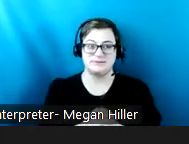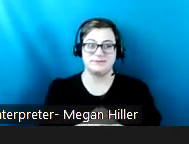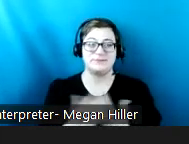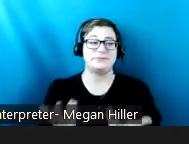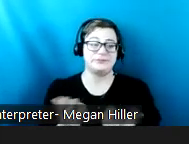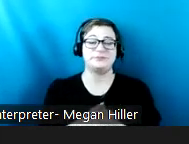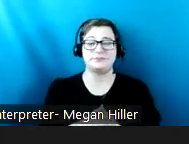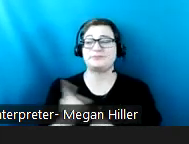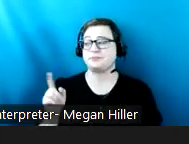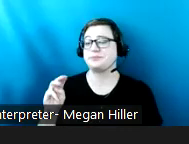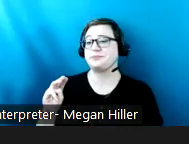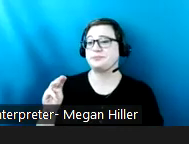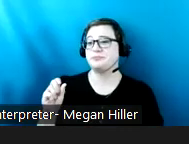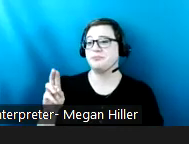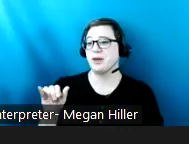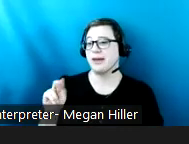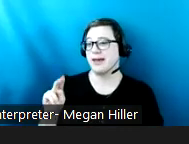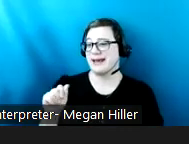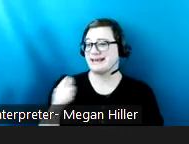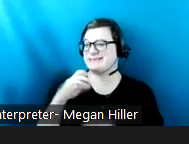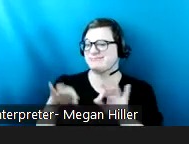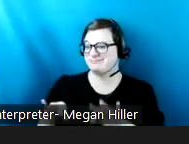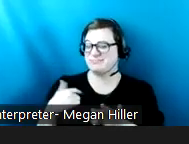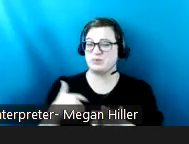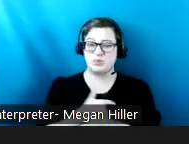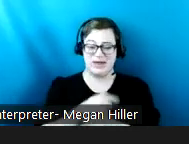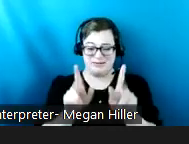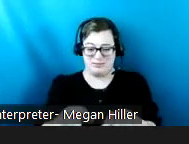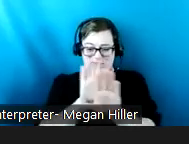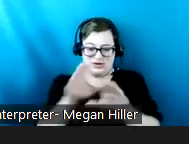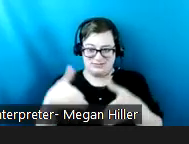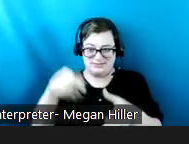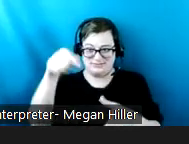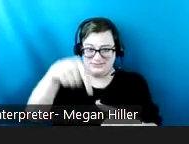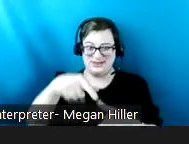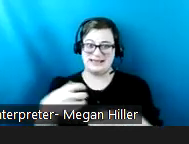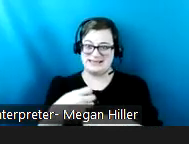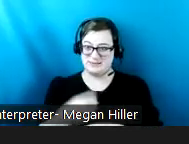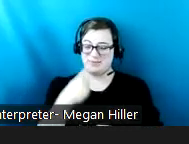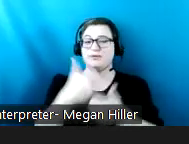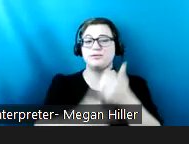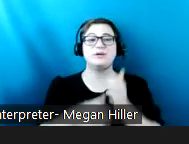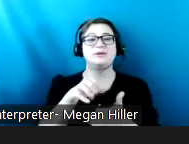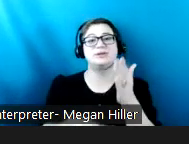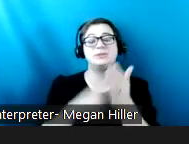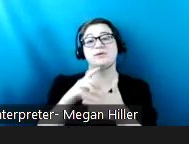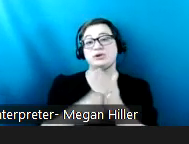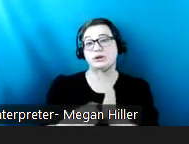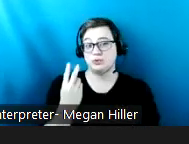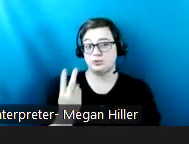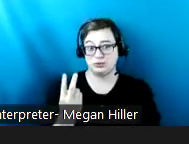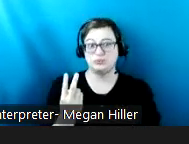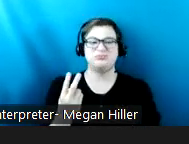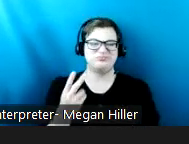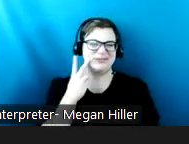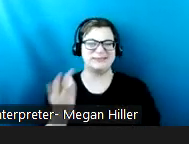As Mariana introduced, we have a person-centered summary for each of these chapters. The one for chapter 2 is seen